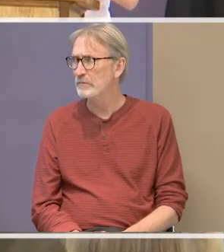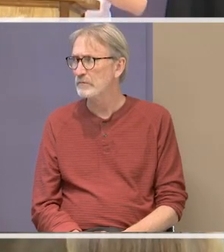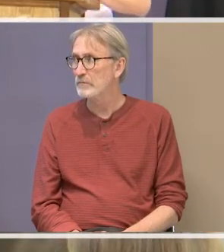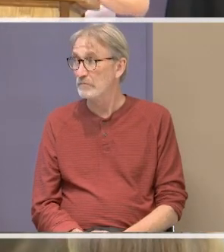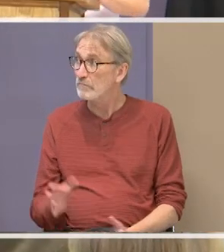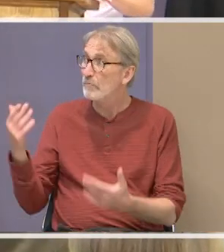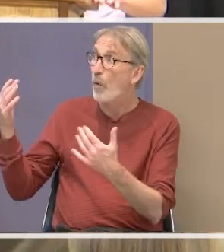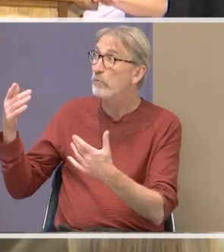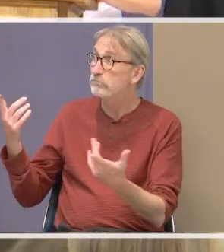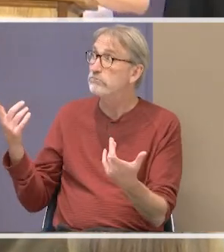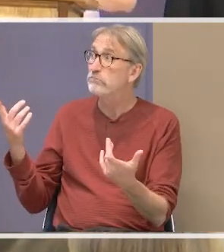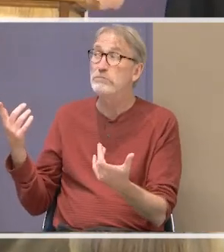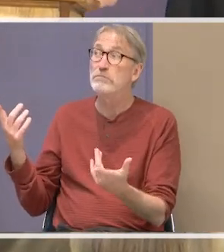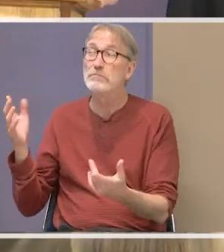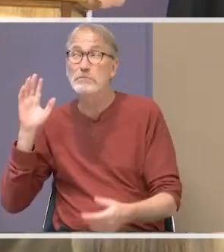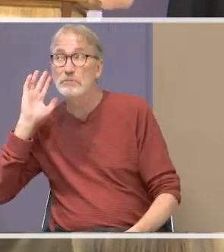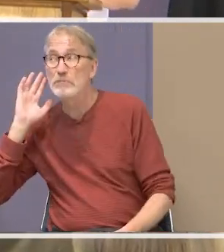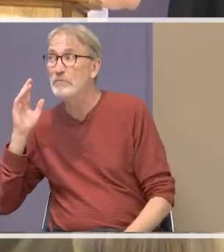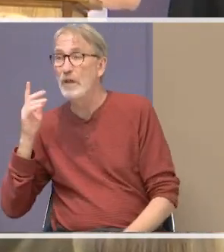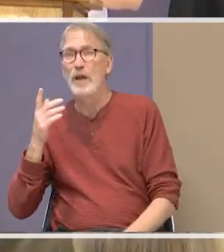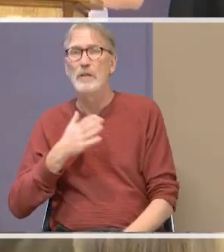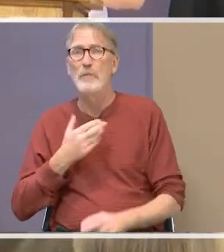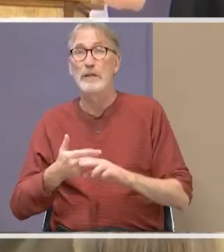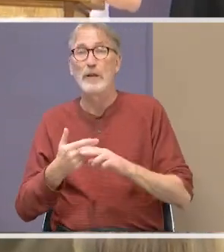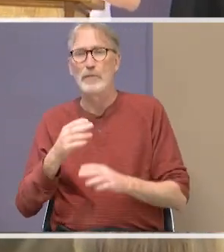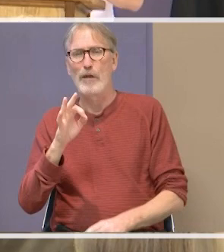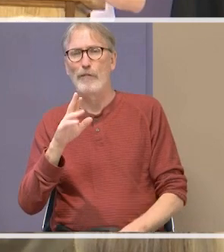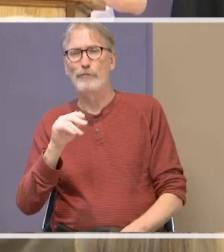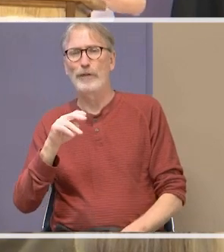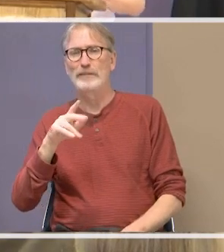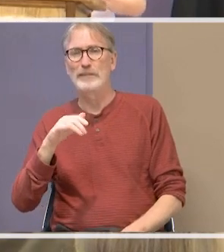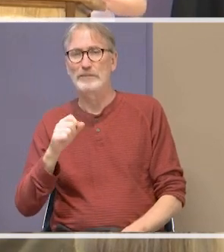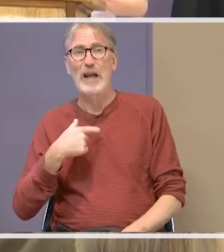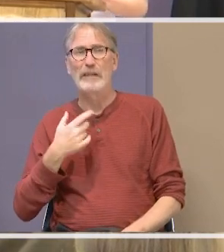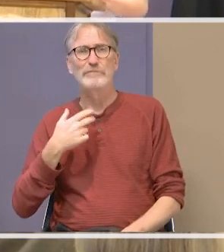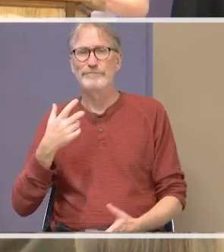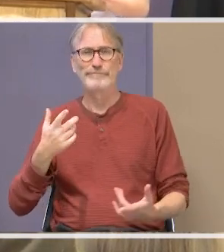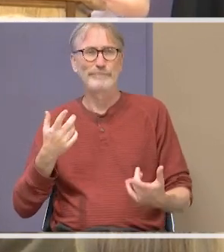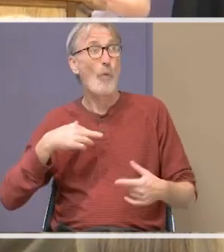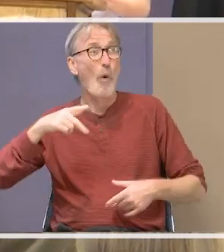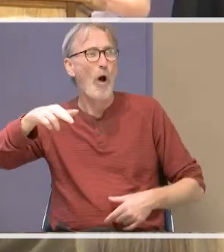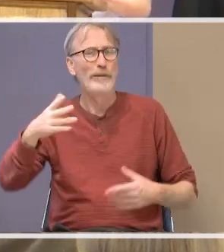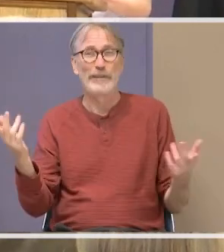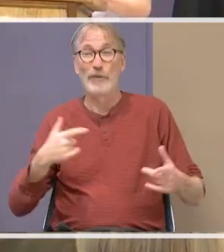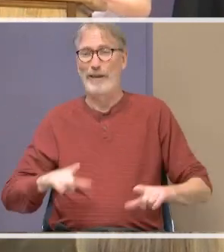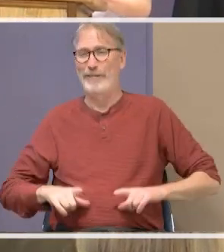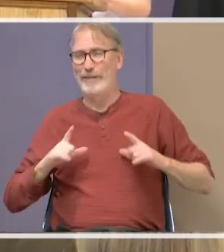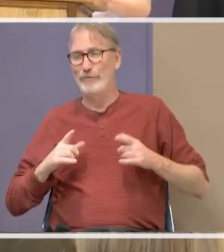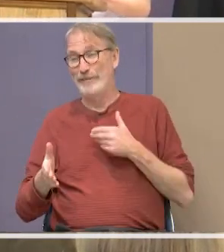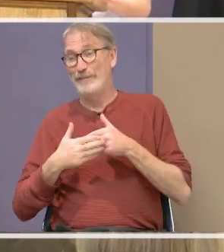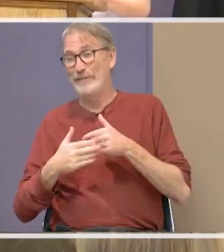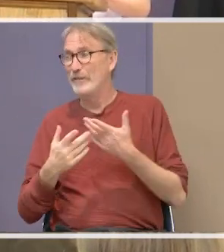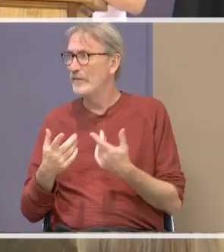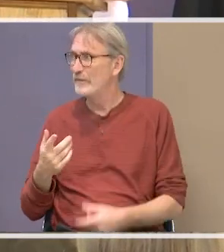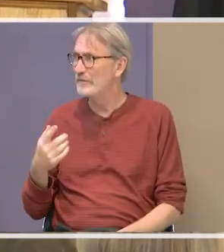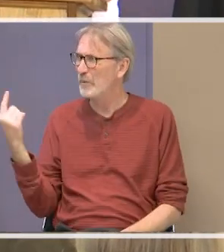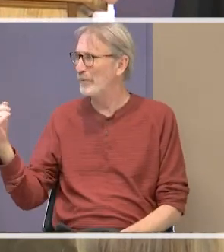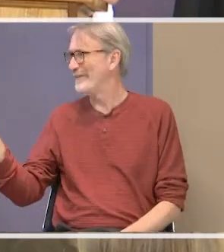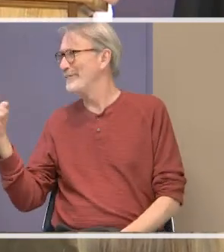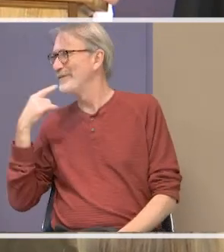Yes, sir. Yes, thank you. My name is Francis. I'm a resident. We walked over tonight, as Layla said, or someone